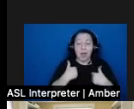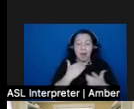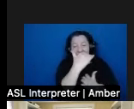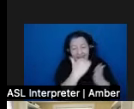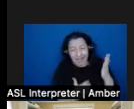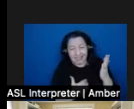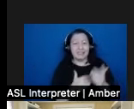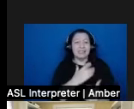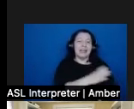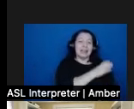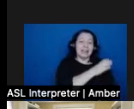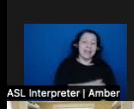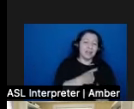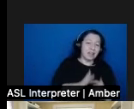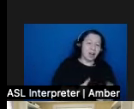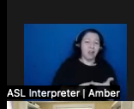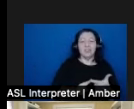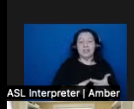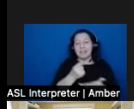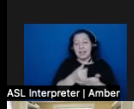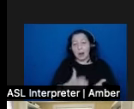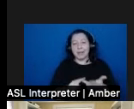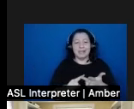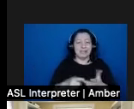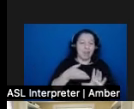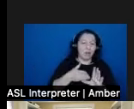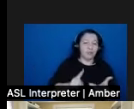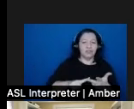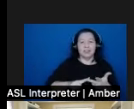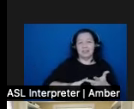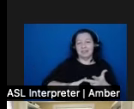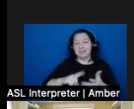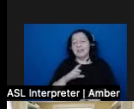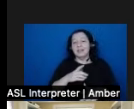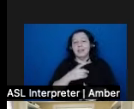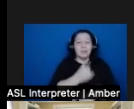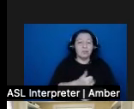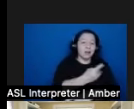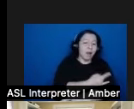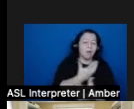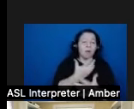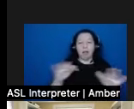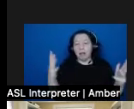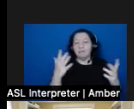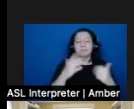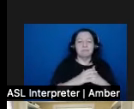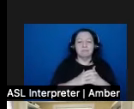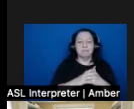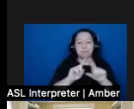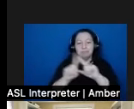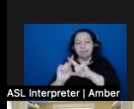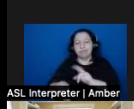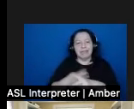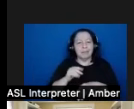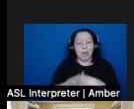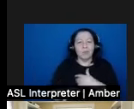therapists, psychologists, other types of counselors, all different types of people. We know that mental health